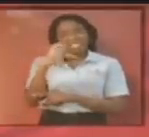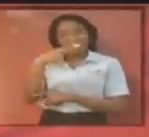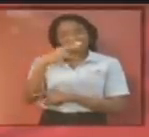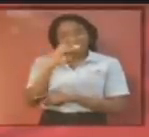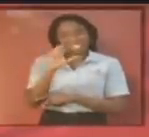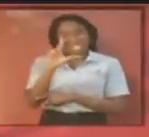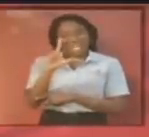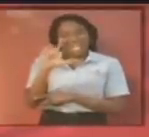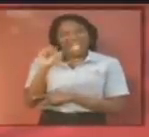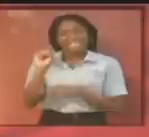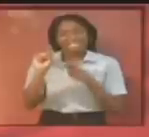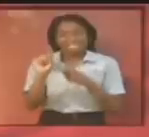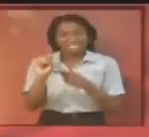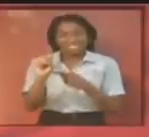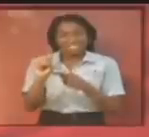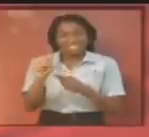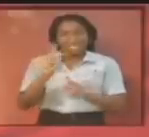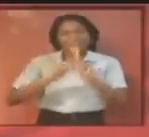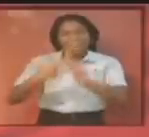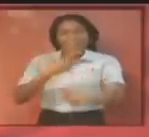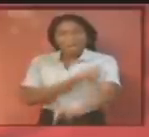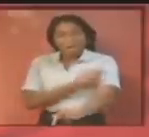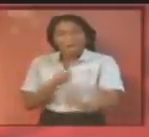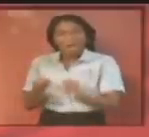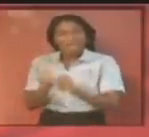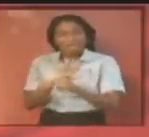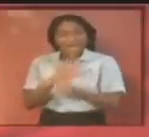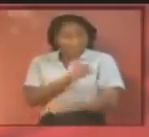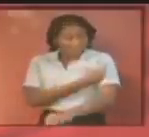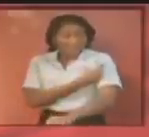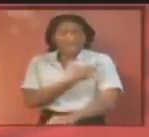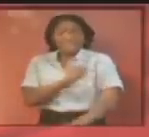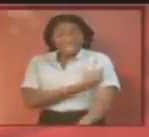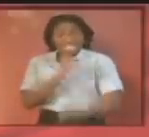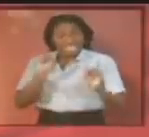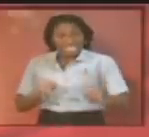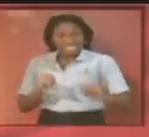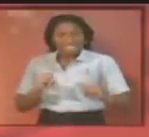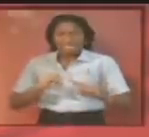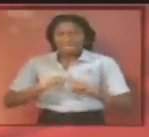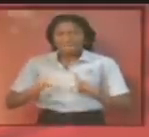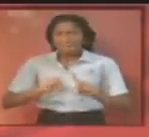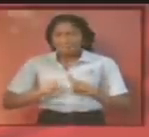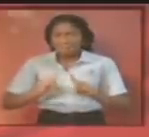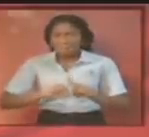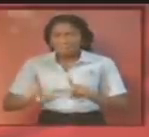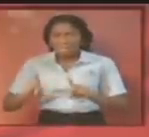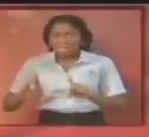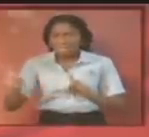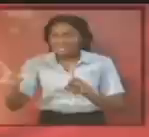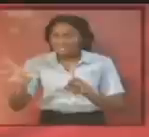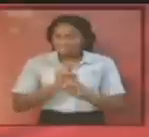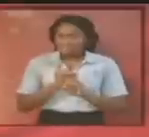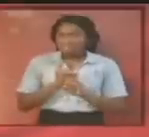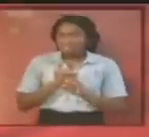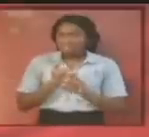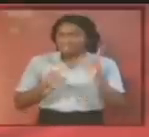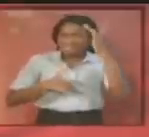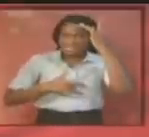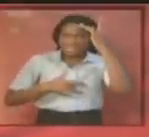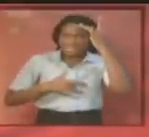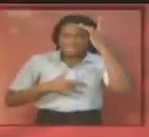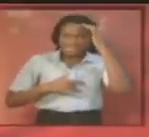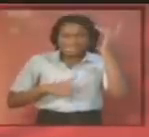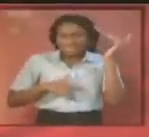people, 80% of the people who were hospitalized were unvaccinated people. And there were